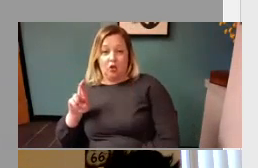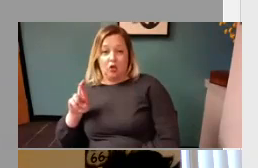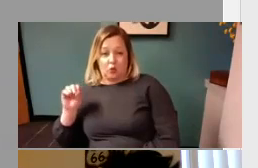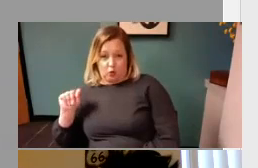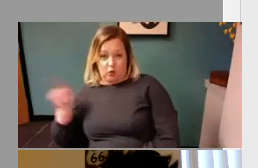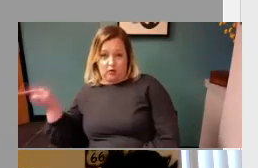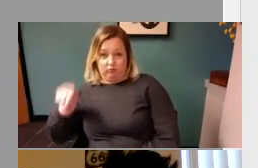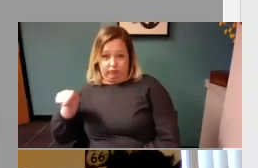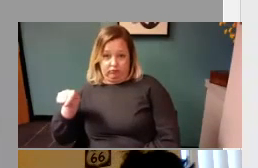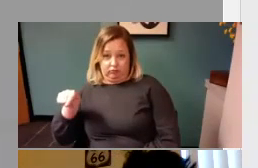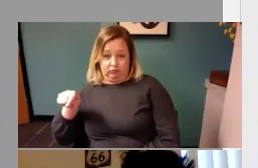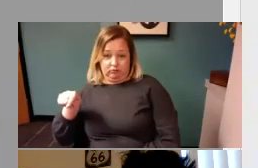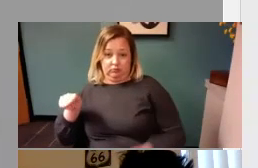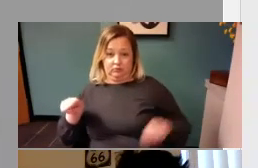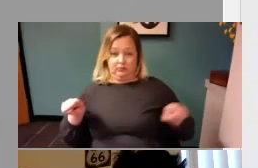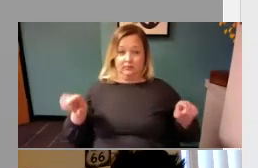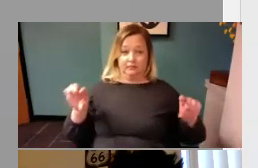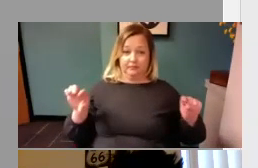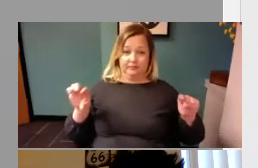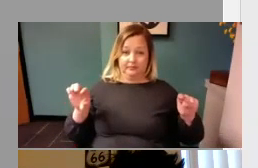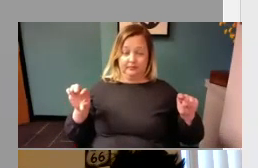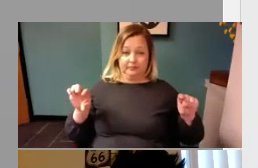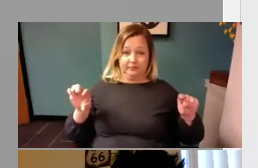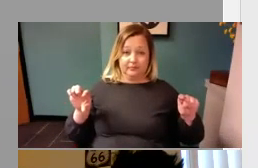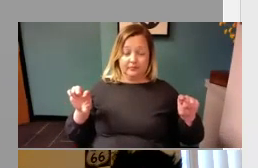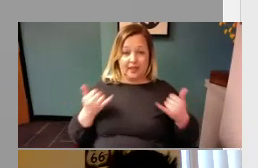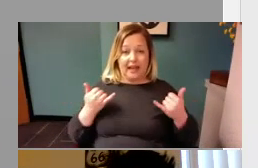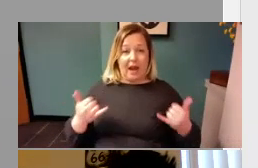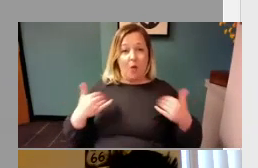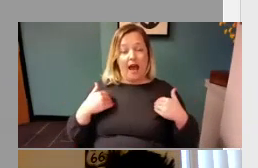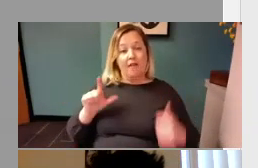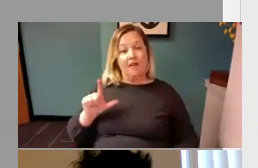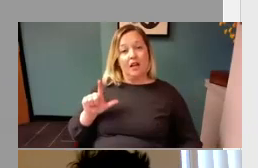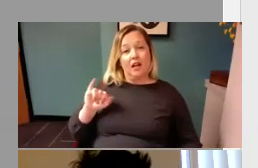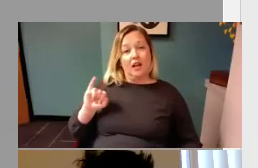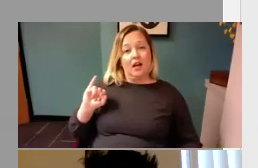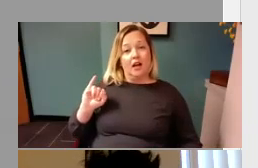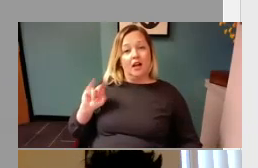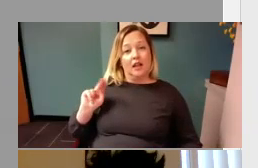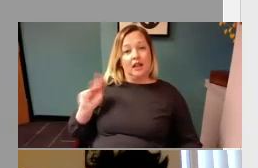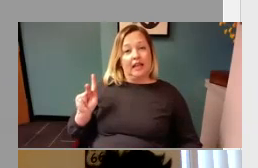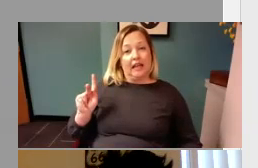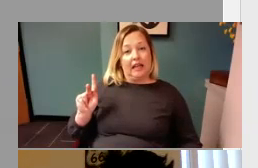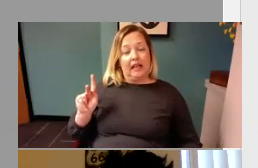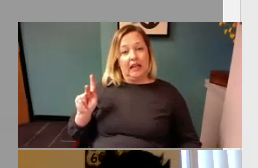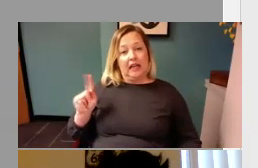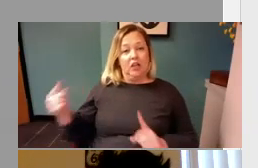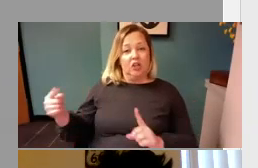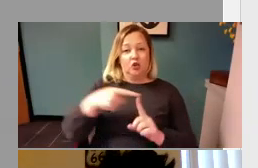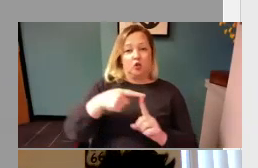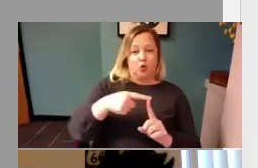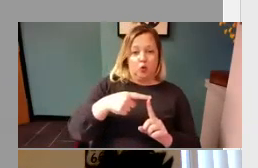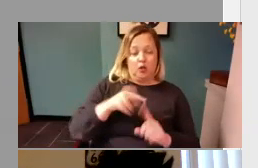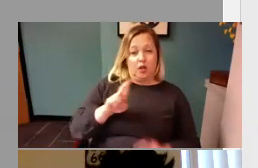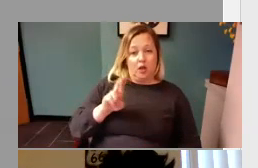again a big O of 1 query, because we now would have links to the root node. And then basically our find operation becomes a